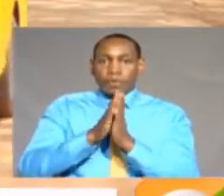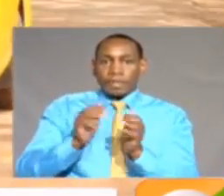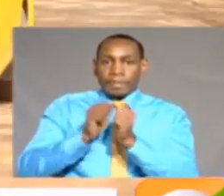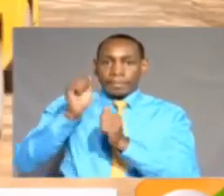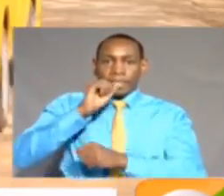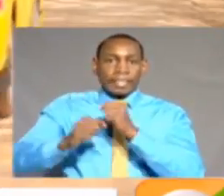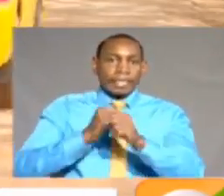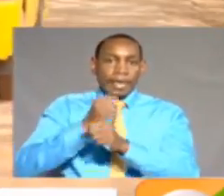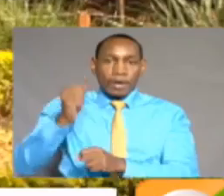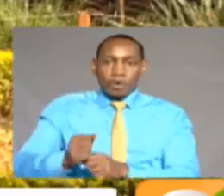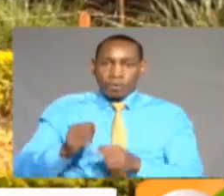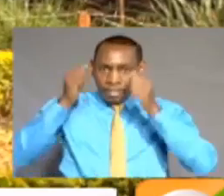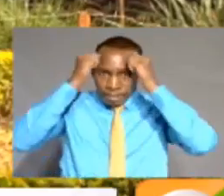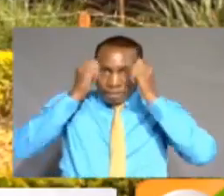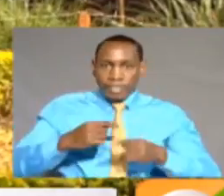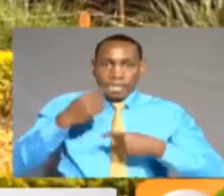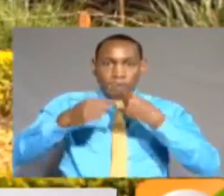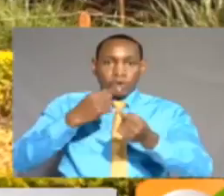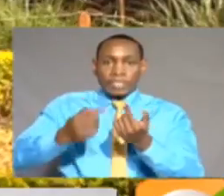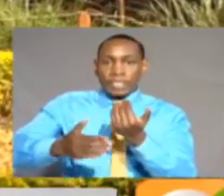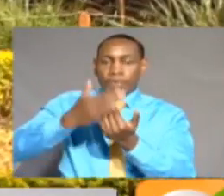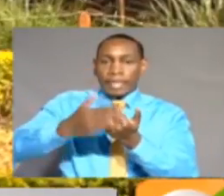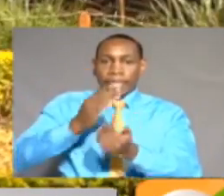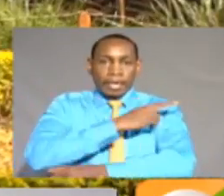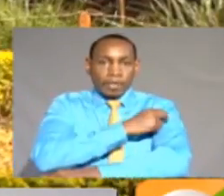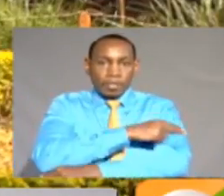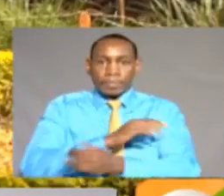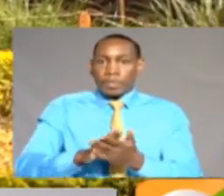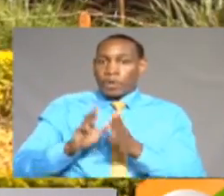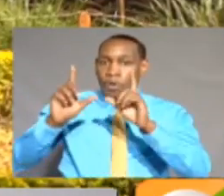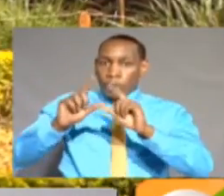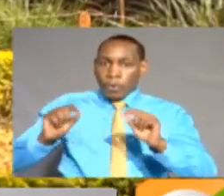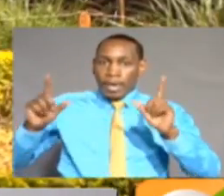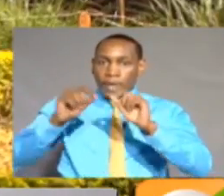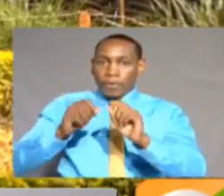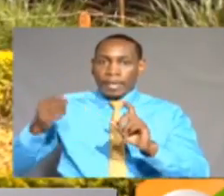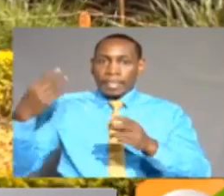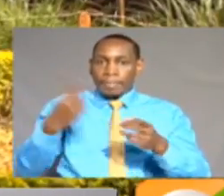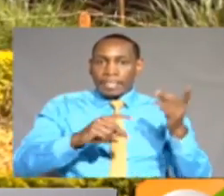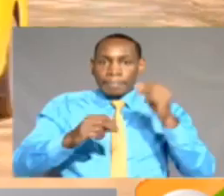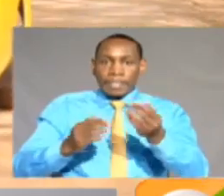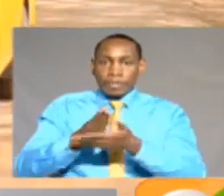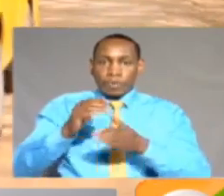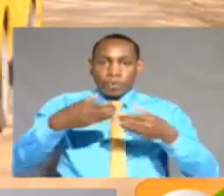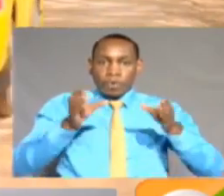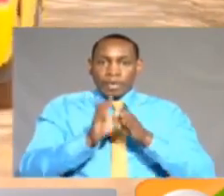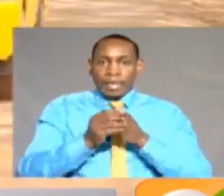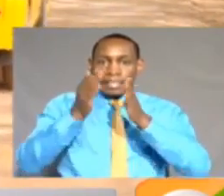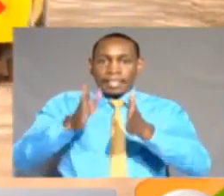15-year-old student who is undergoing treatment. He claimed to have been assaulted by prefects, leading to injuries.